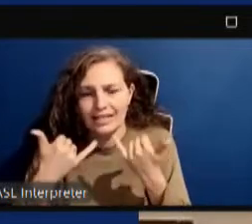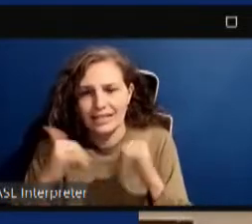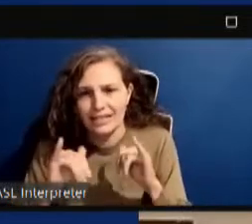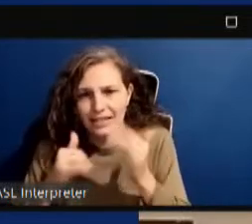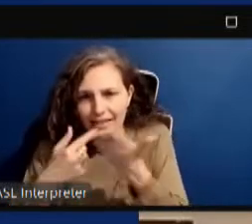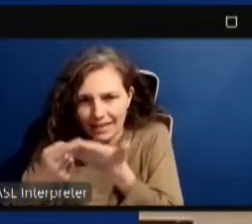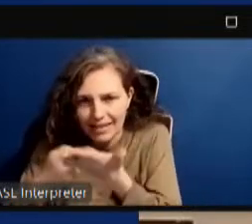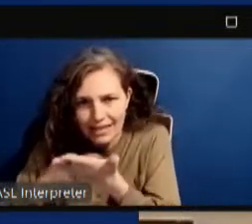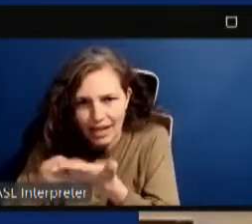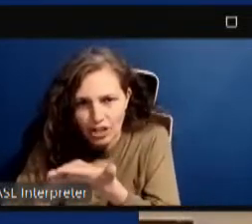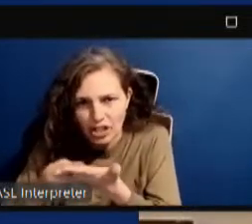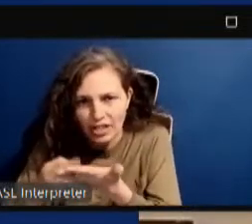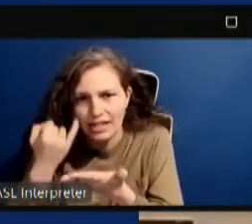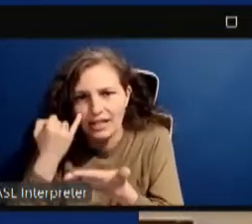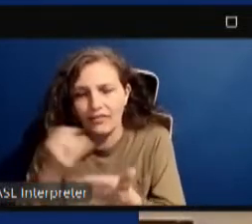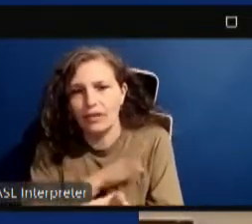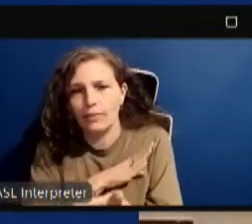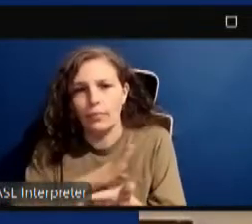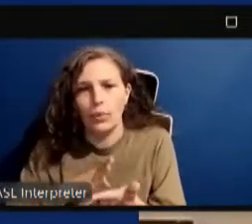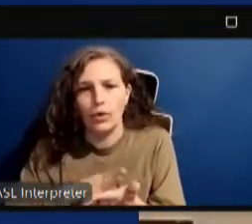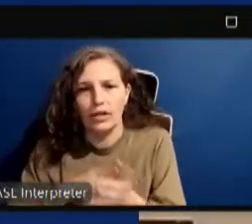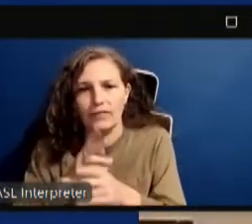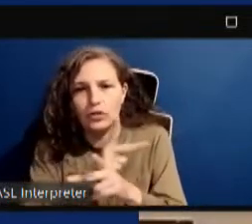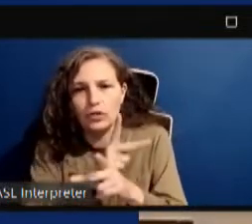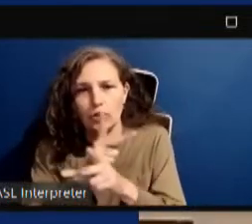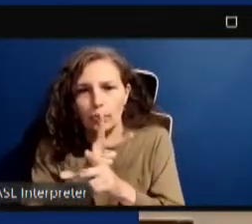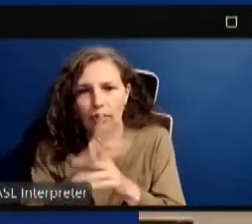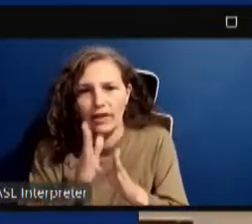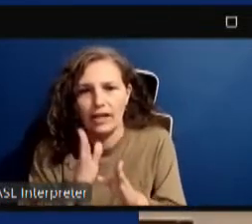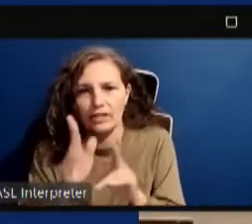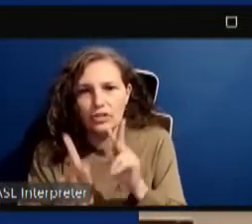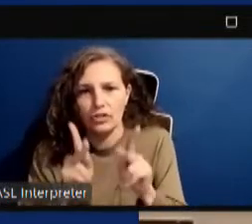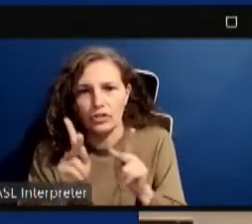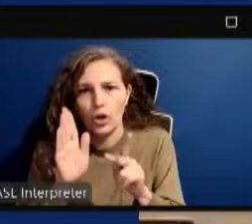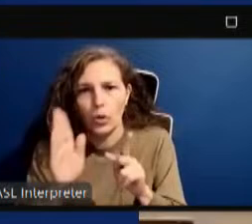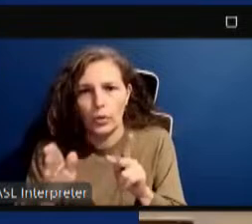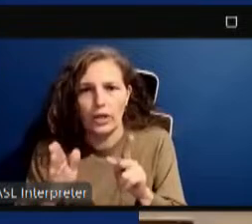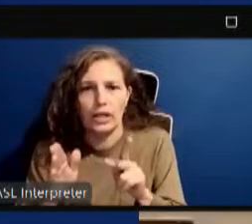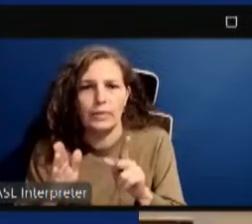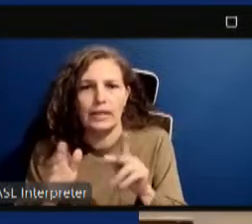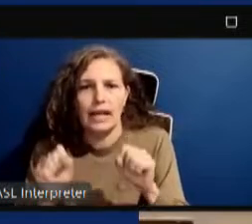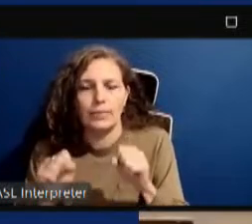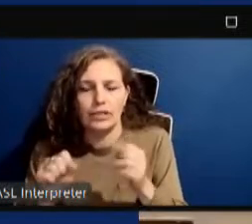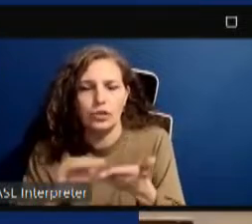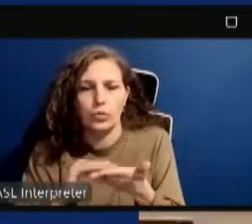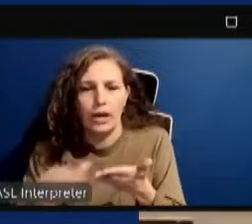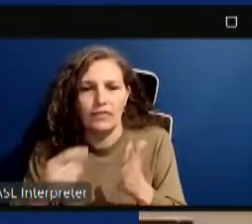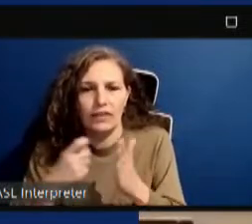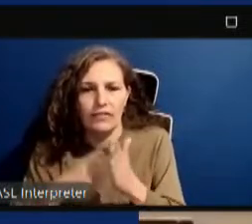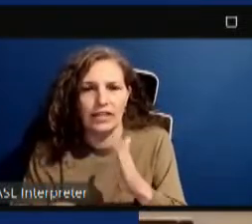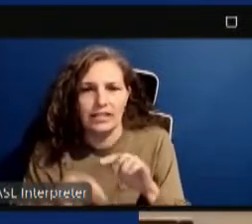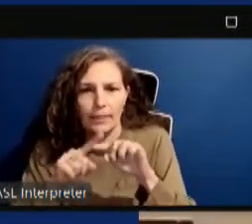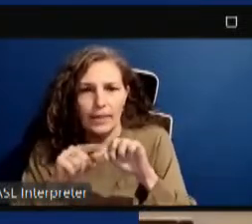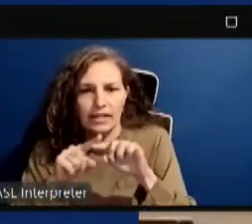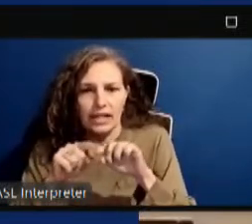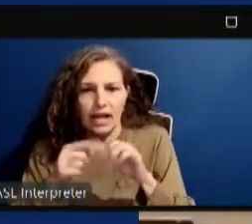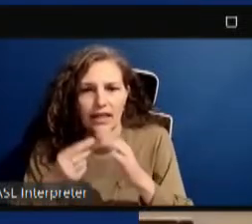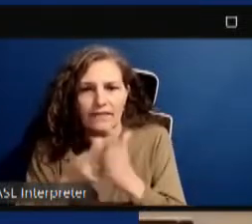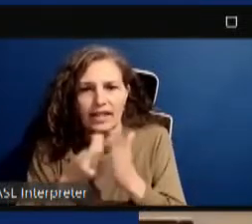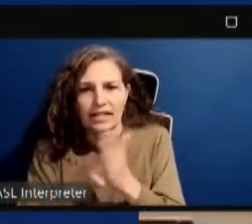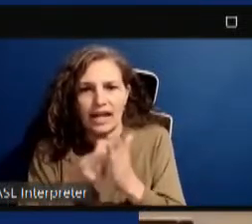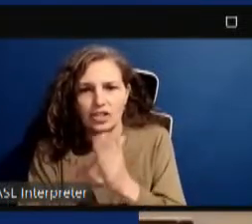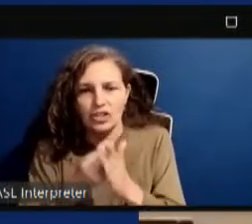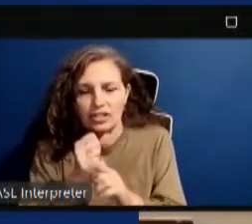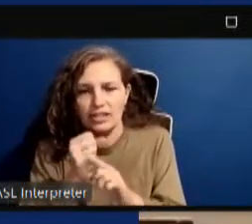of Supervisors will be able to waive those fees given other financial situations that the county